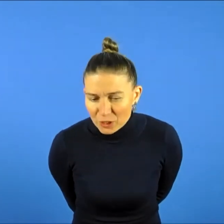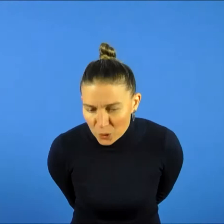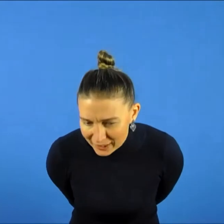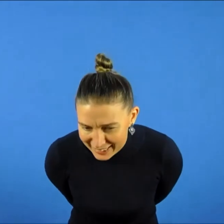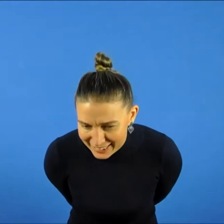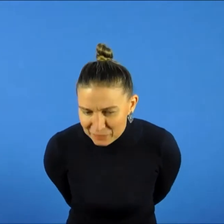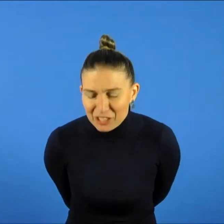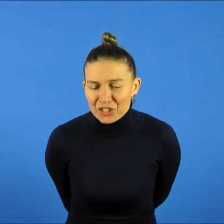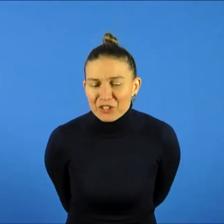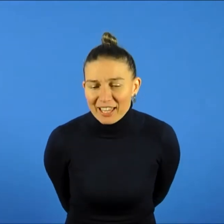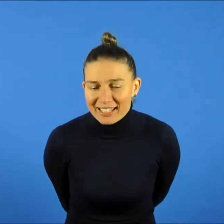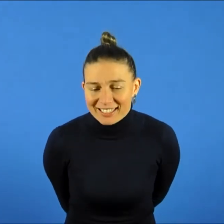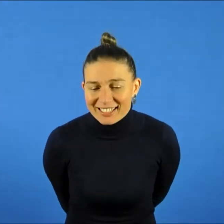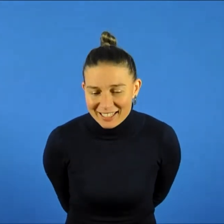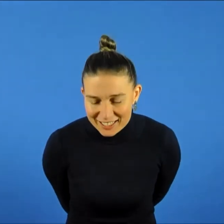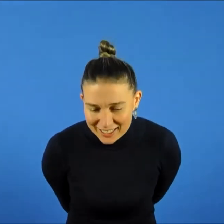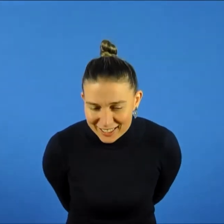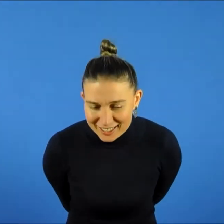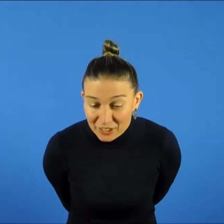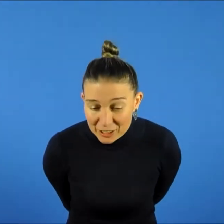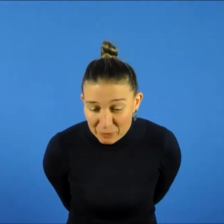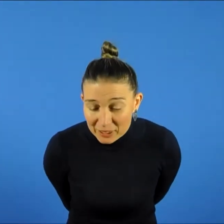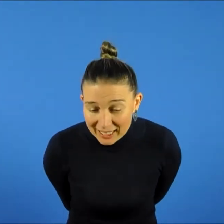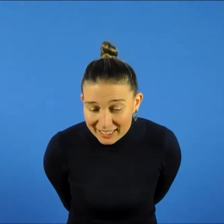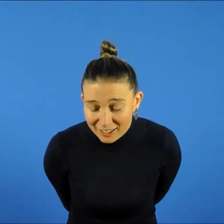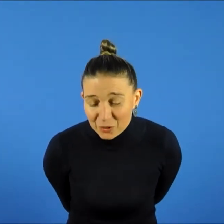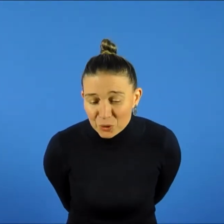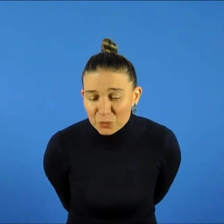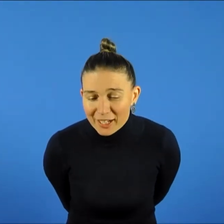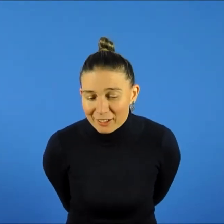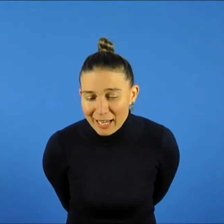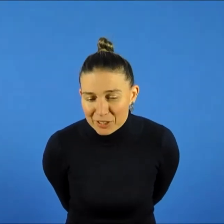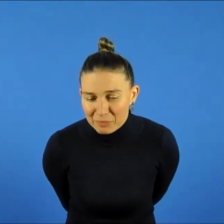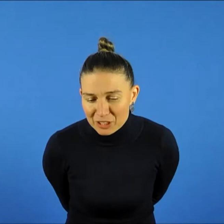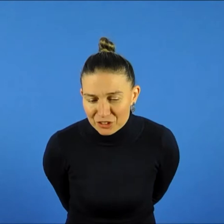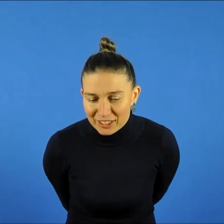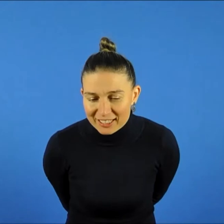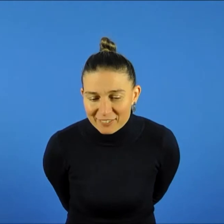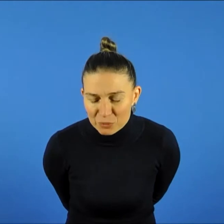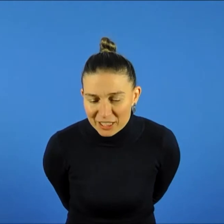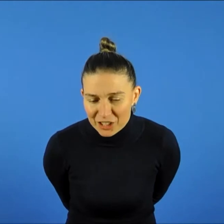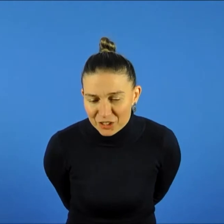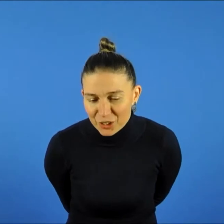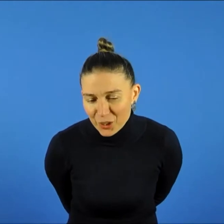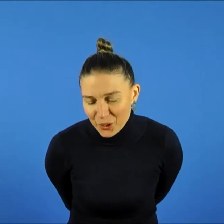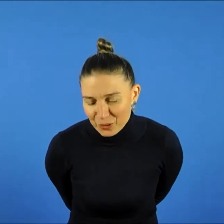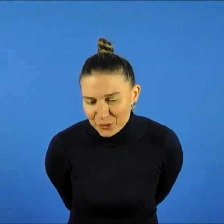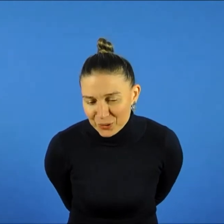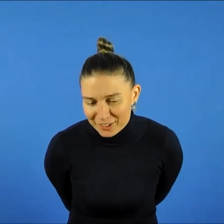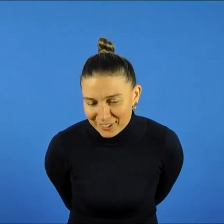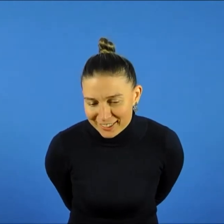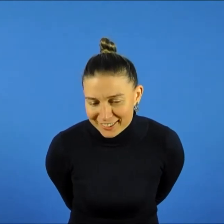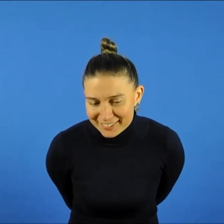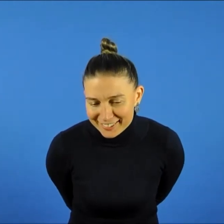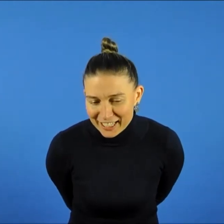So our goal is to make sure that deaf and hearing people alike worldwide are happy to make sure that they can have communication through